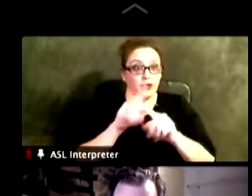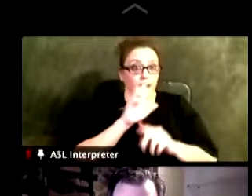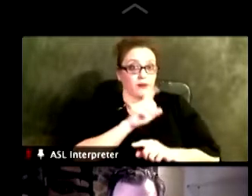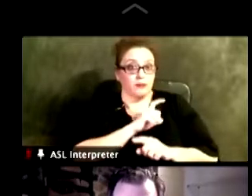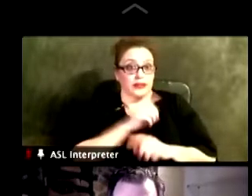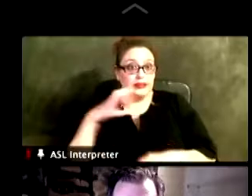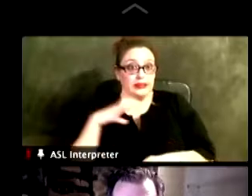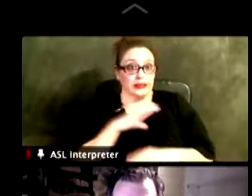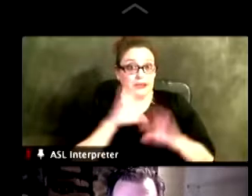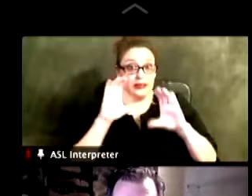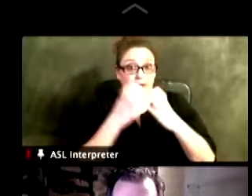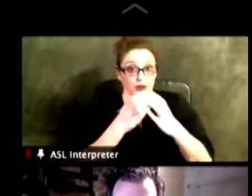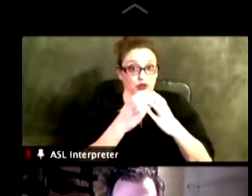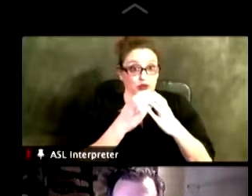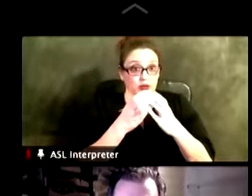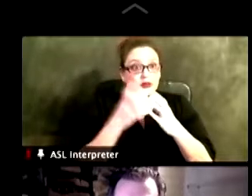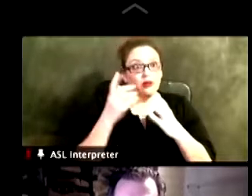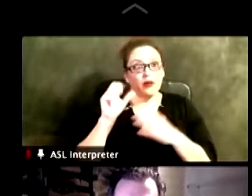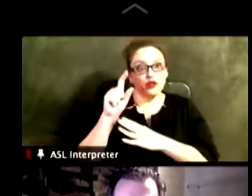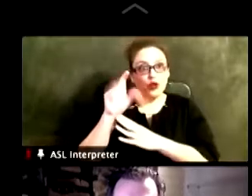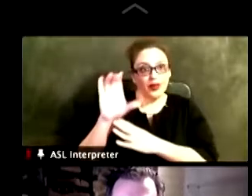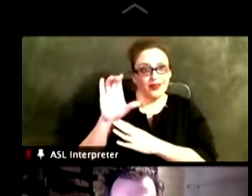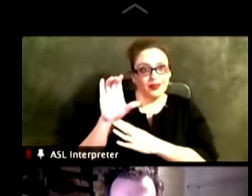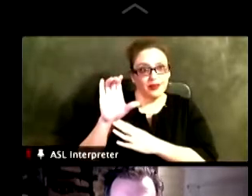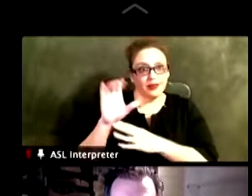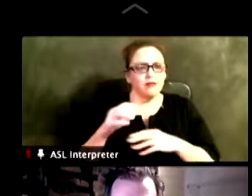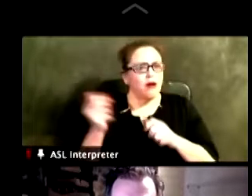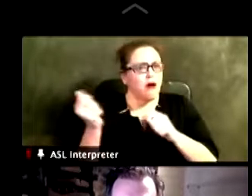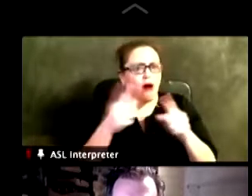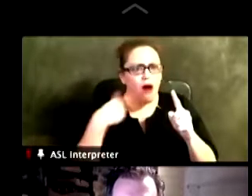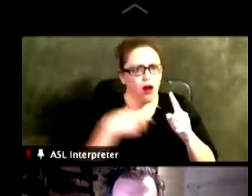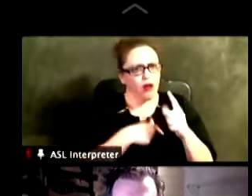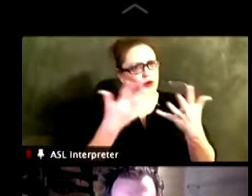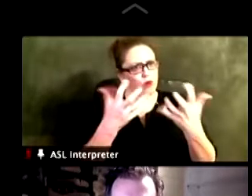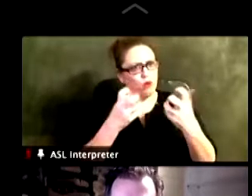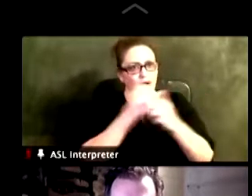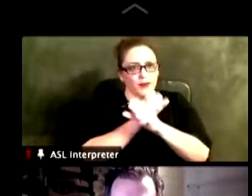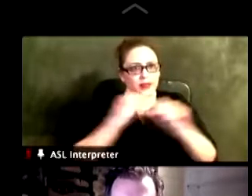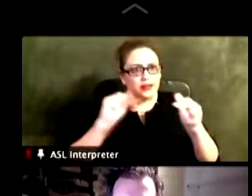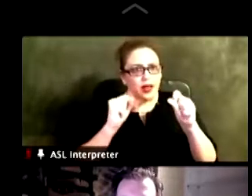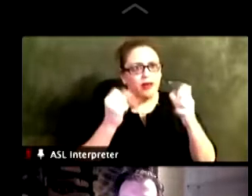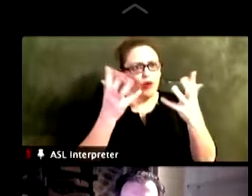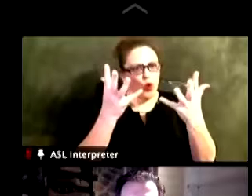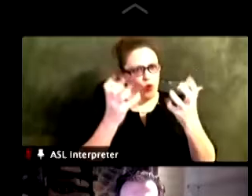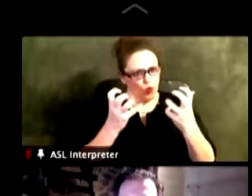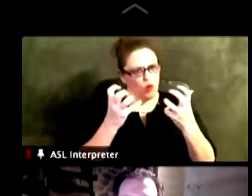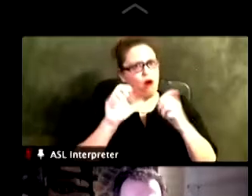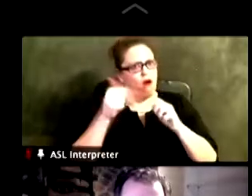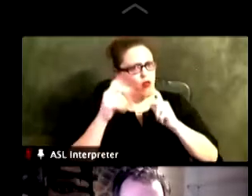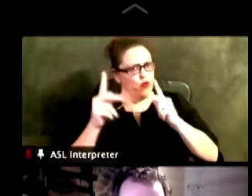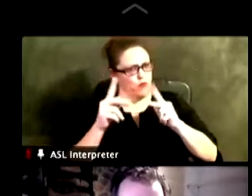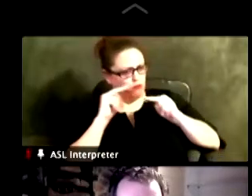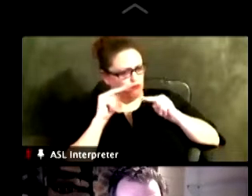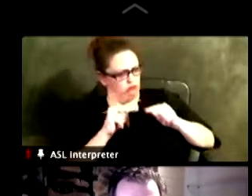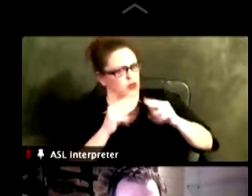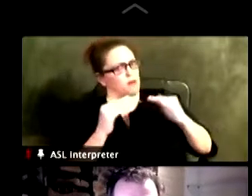all want to feel safe. We all want to be treated fairly and equitably. How we do